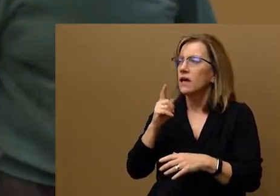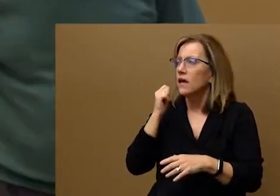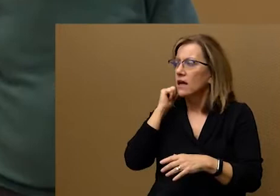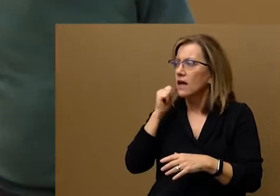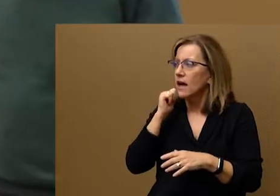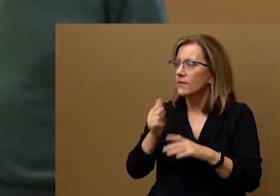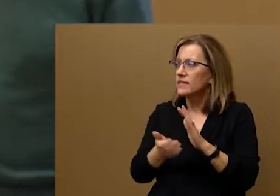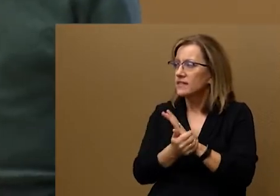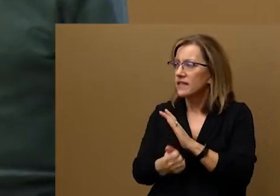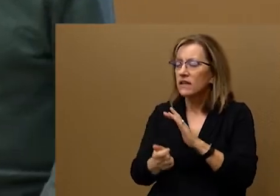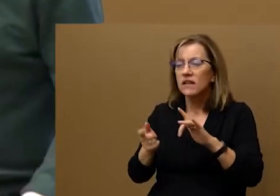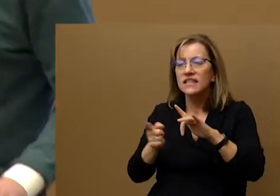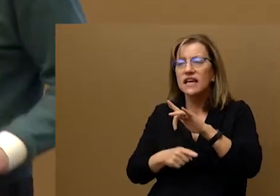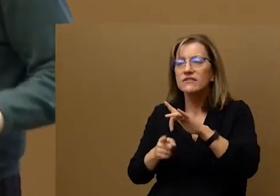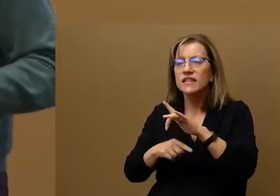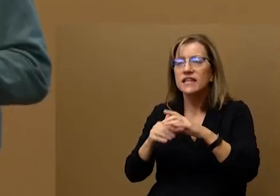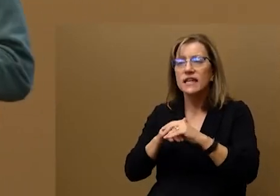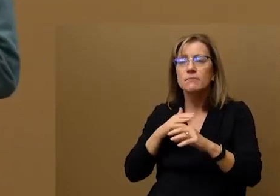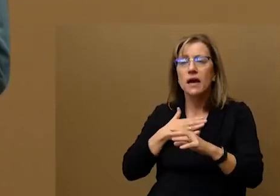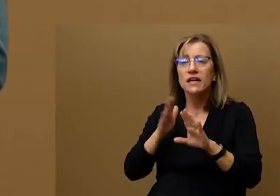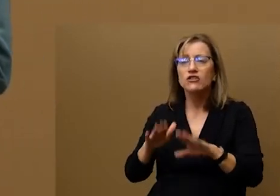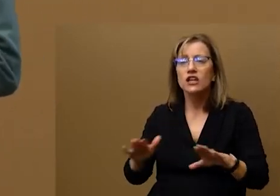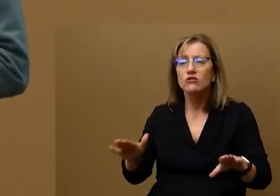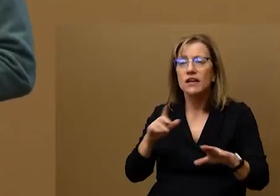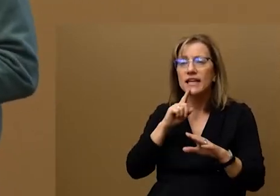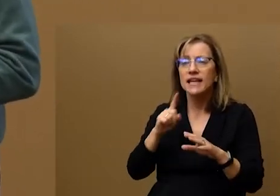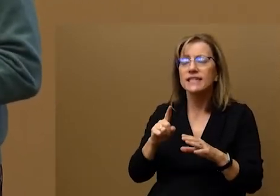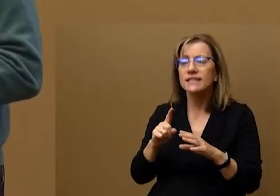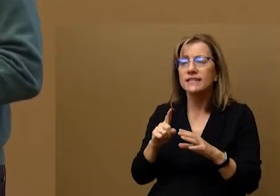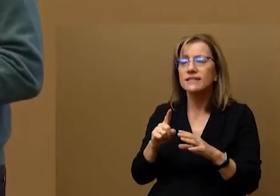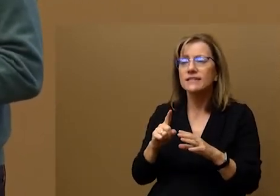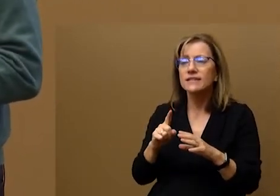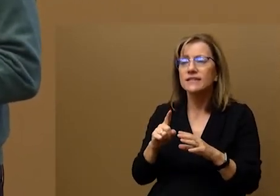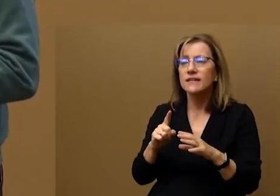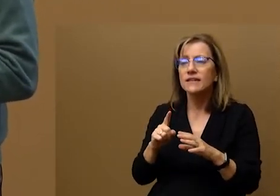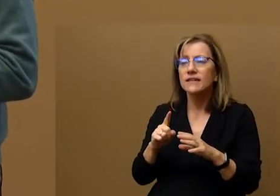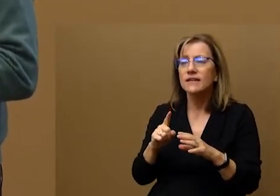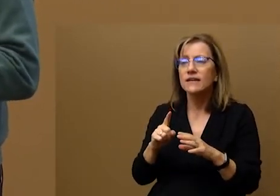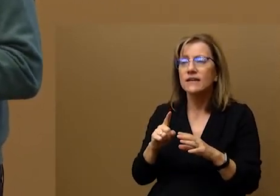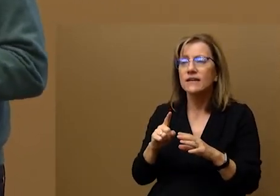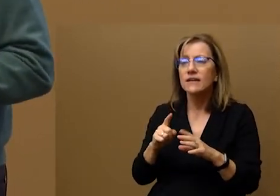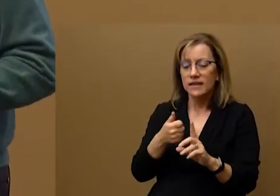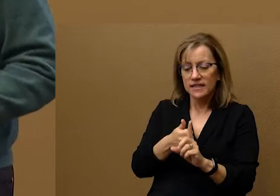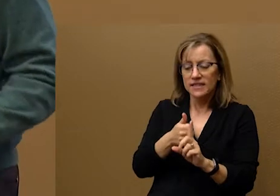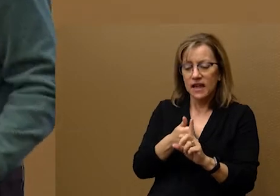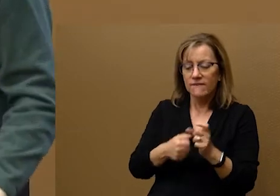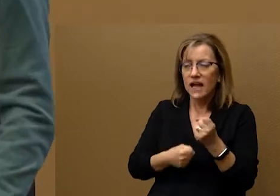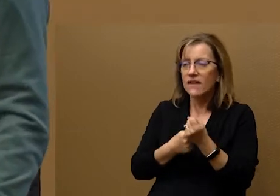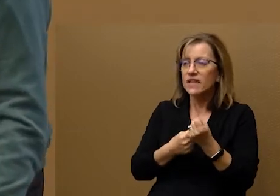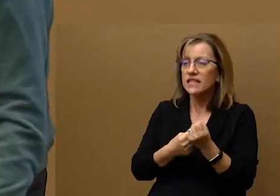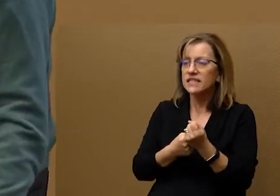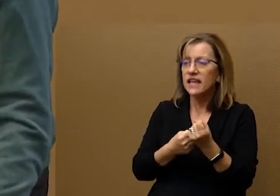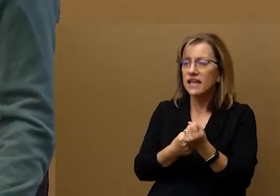and a very common skill deficit in my children is